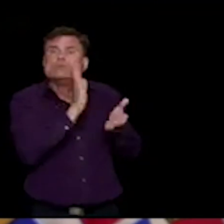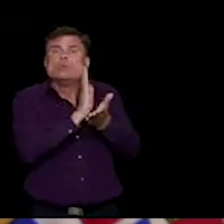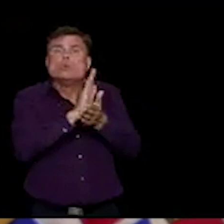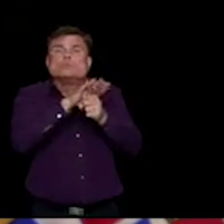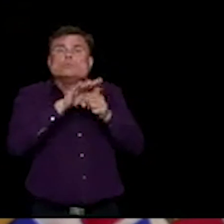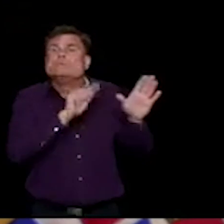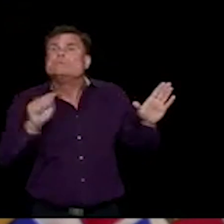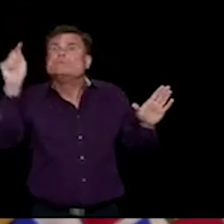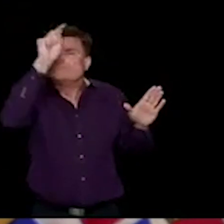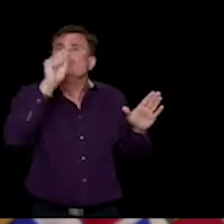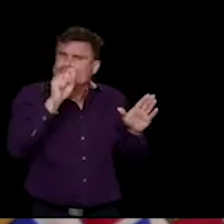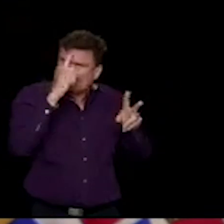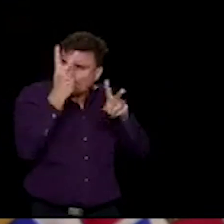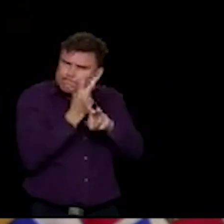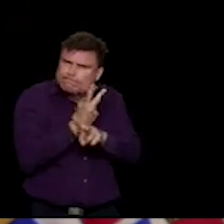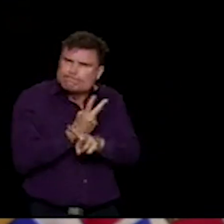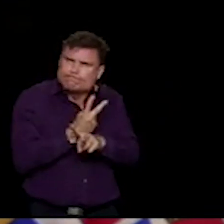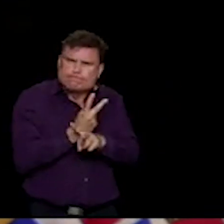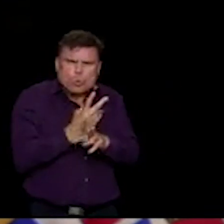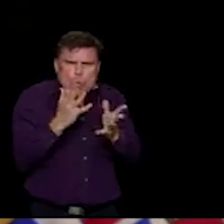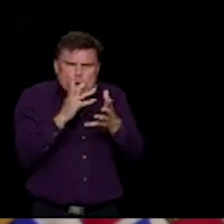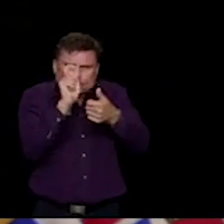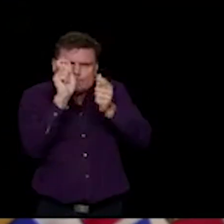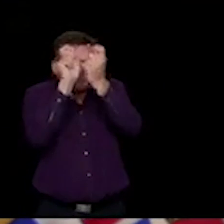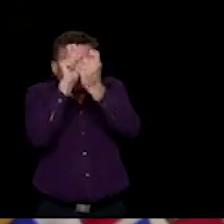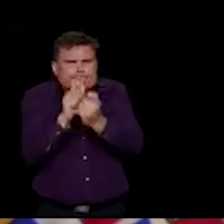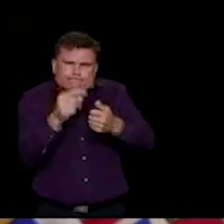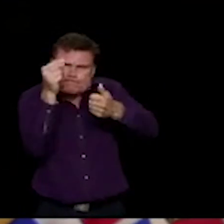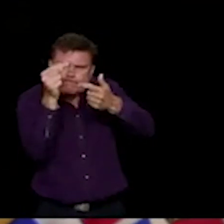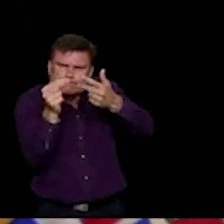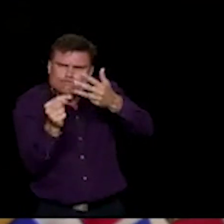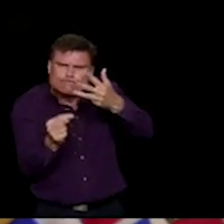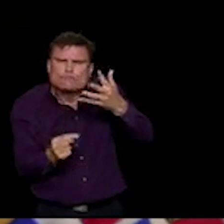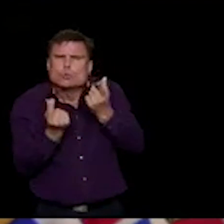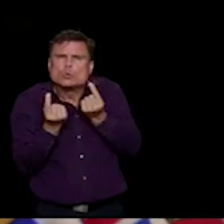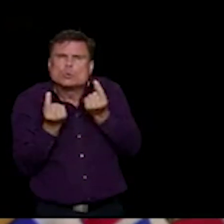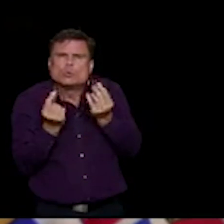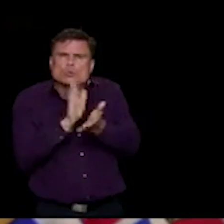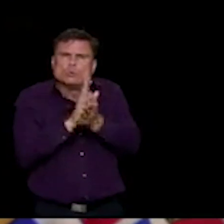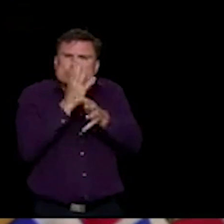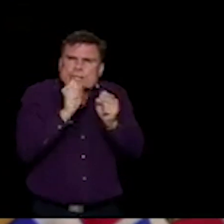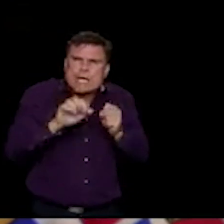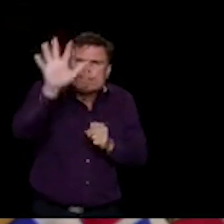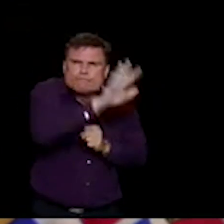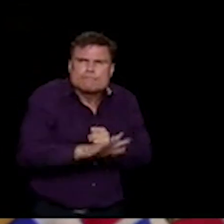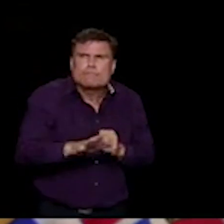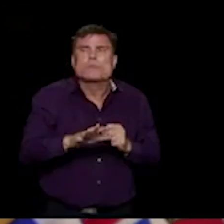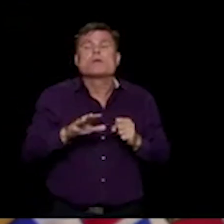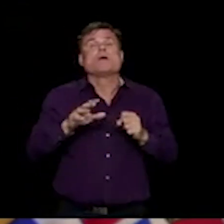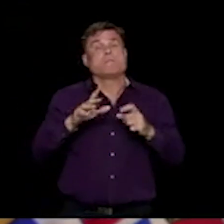individual basis, but the framework and the bones of it are what we need to have in place to make sure that it's safe for children and it's safe